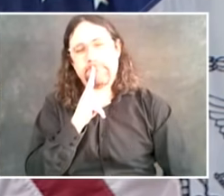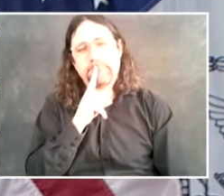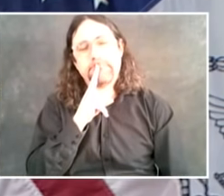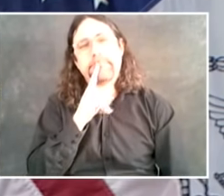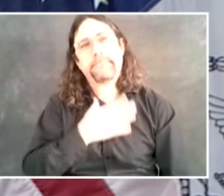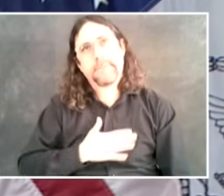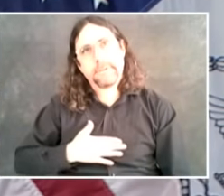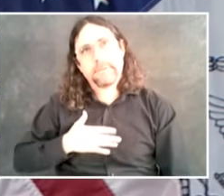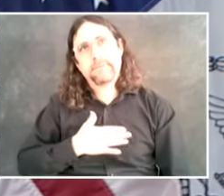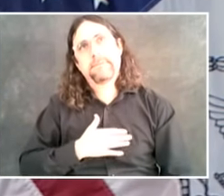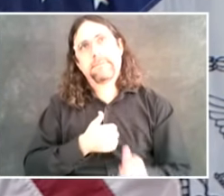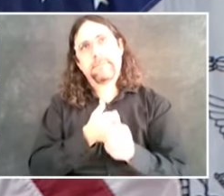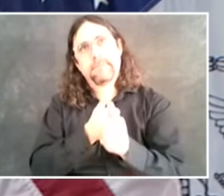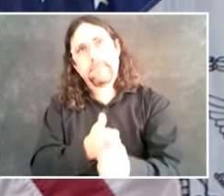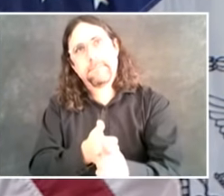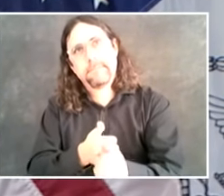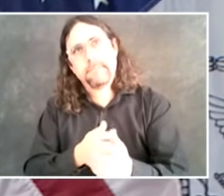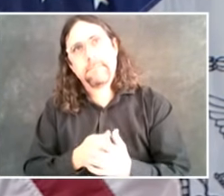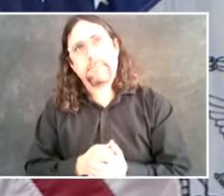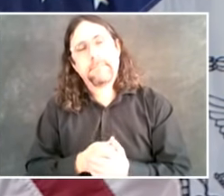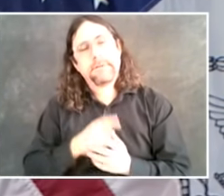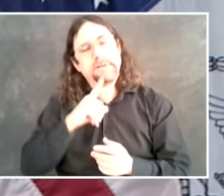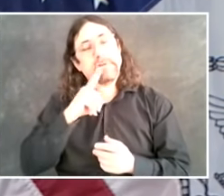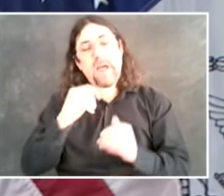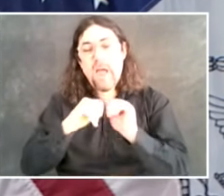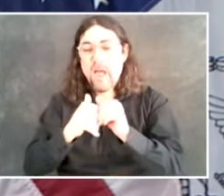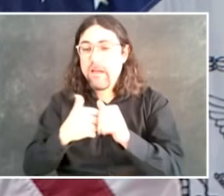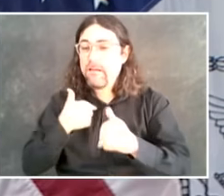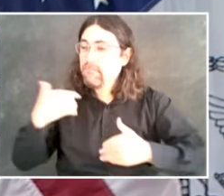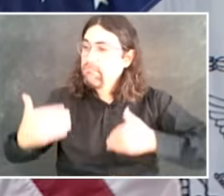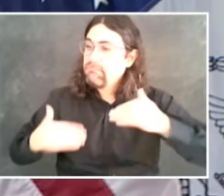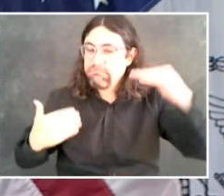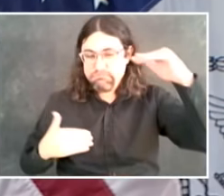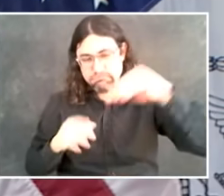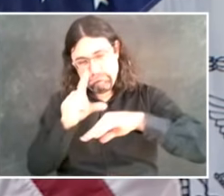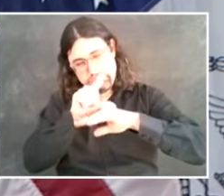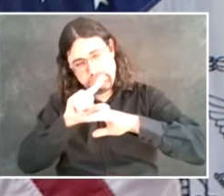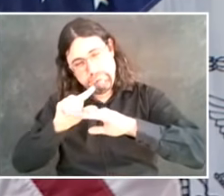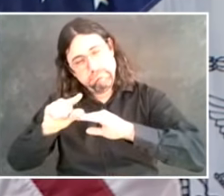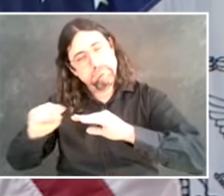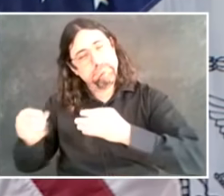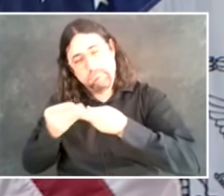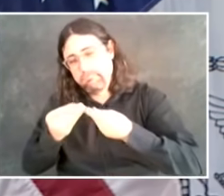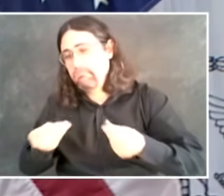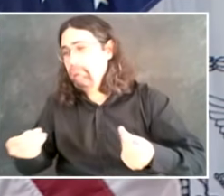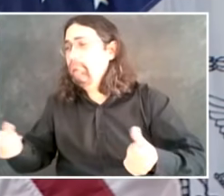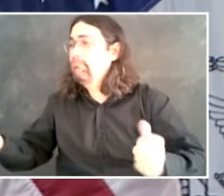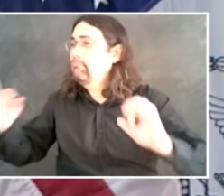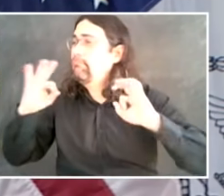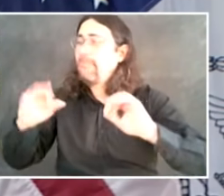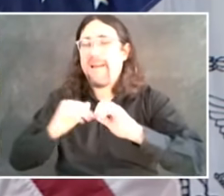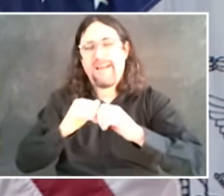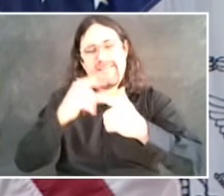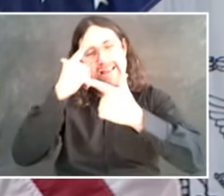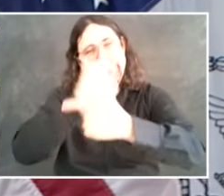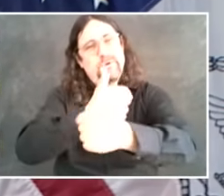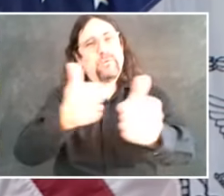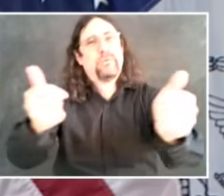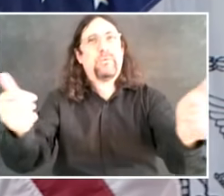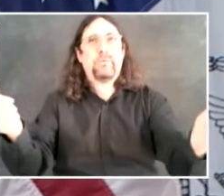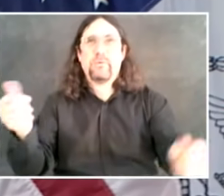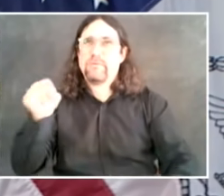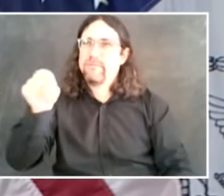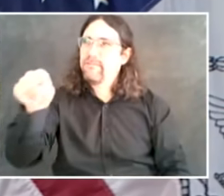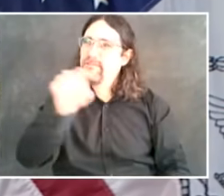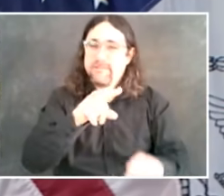and careful in the steps we take. You keep doing your part, and you're doing it great, New York. We'll keep doing our part. We will not let our foot off the